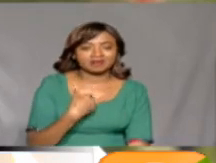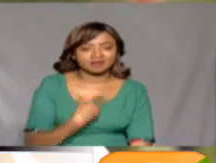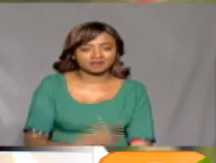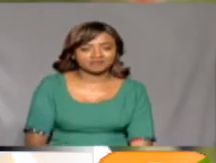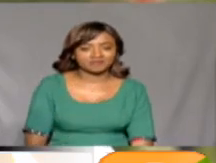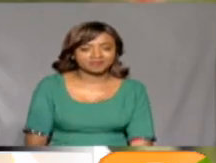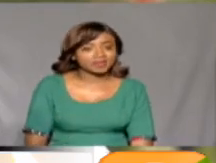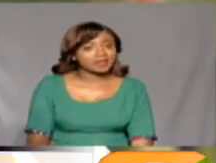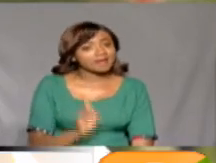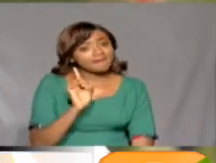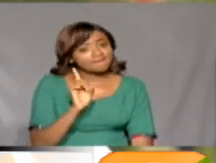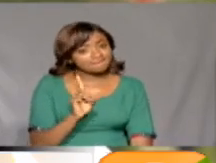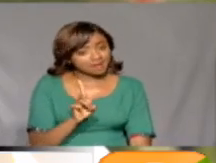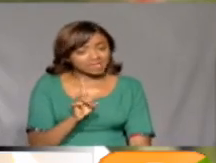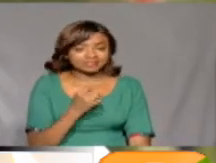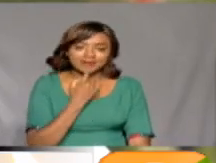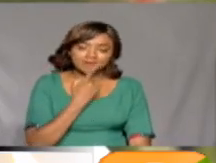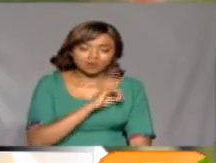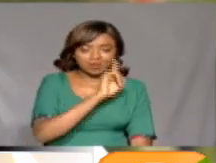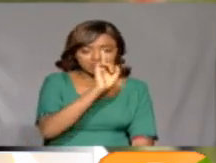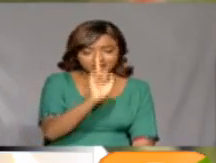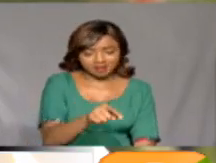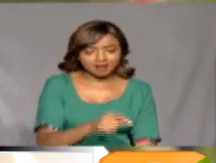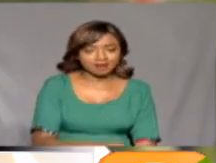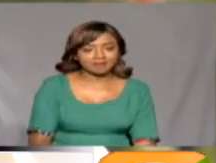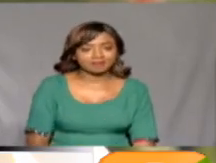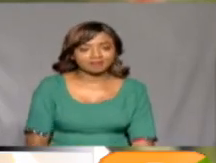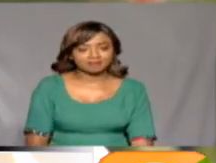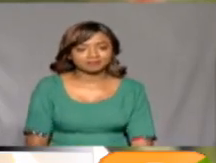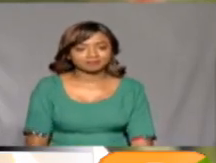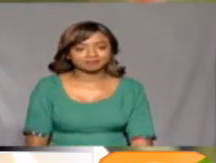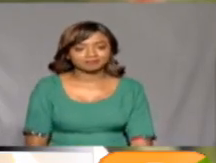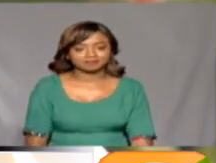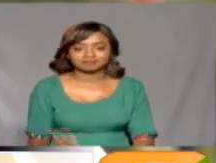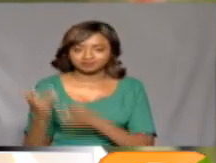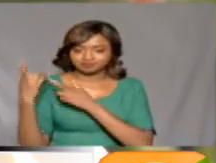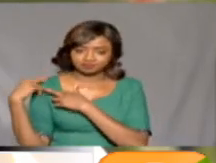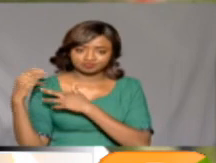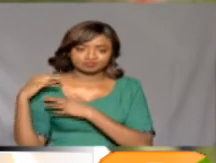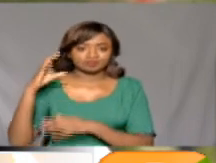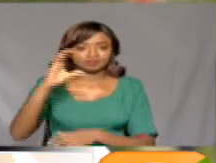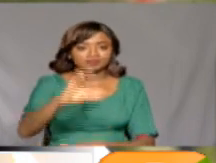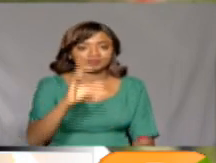But still, Moi went there and handed over.